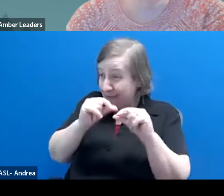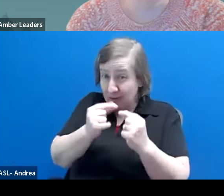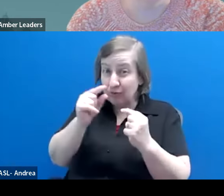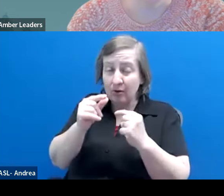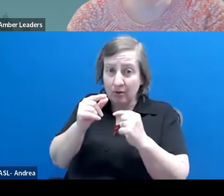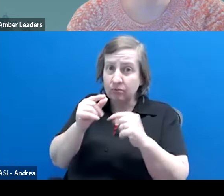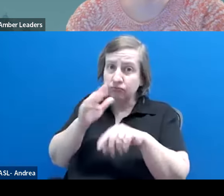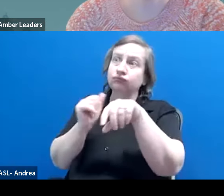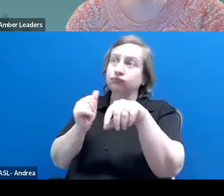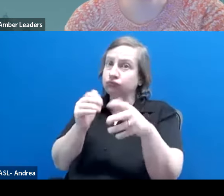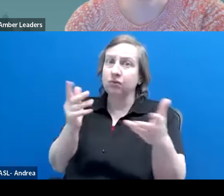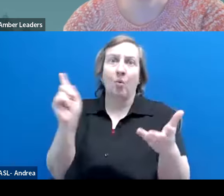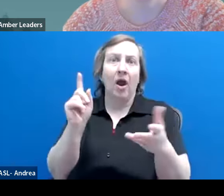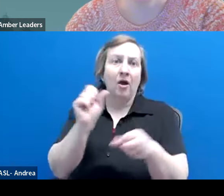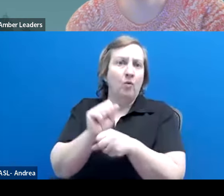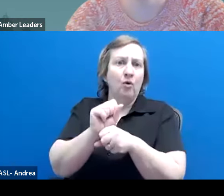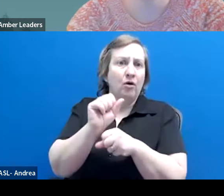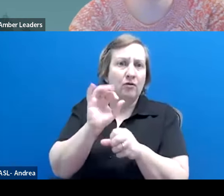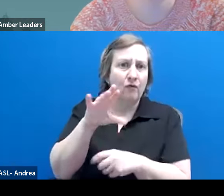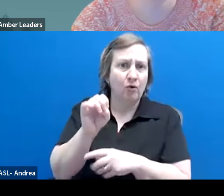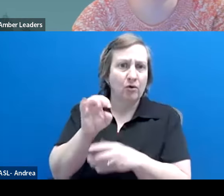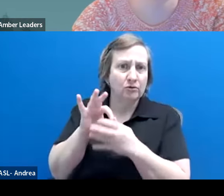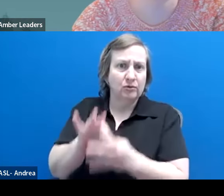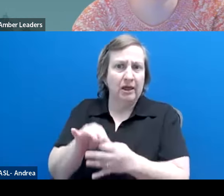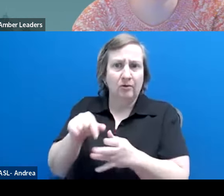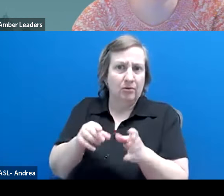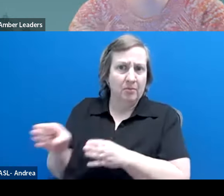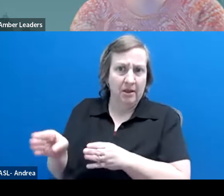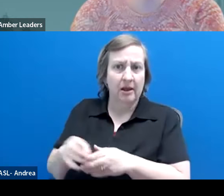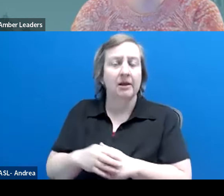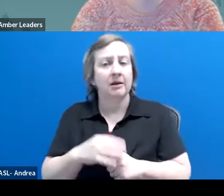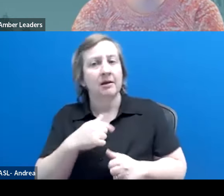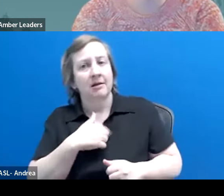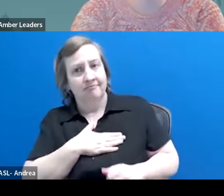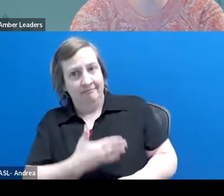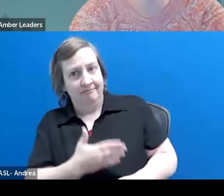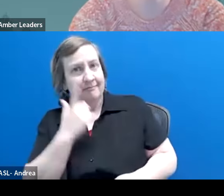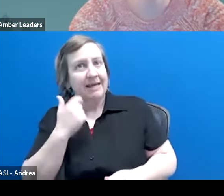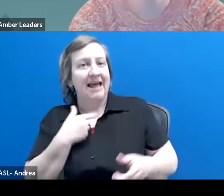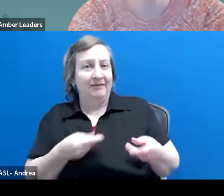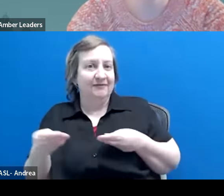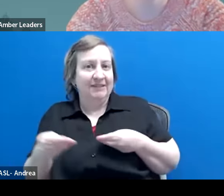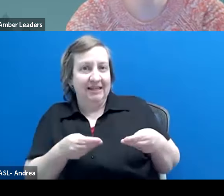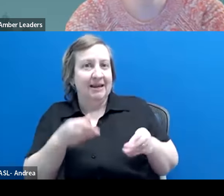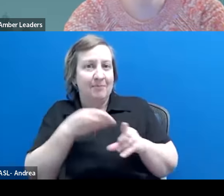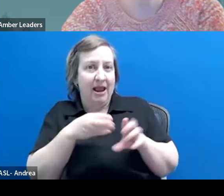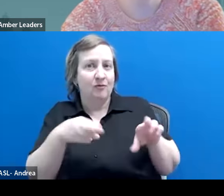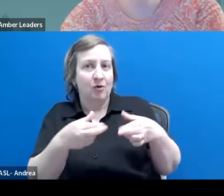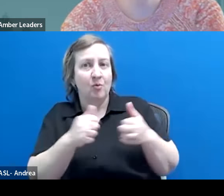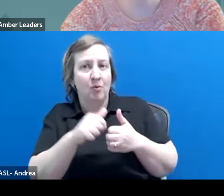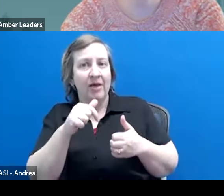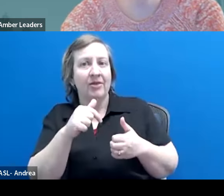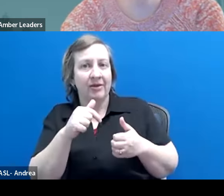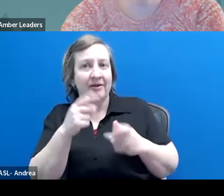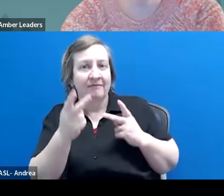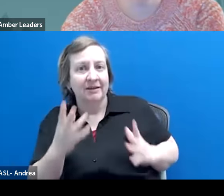out, you know, where's workforce in this plan? And I'll acknowledge, because I was facilitating in the main room with our guests, that